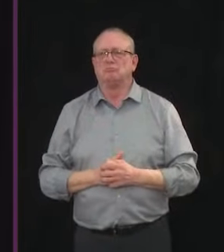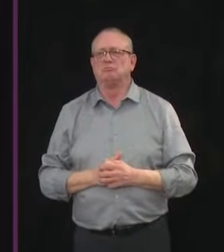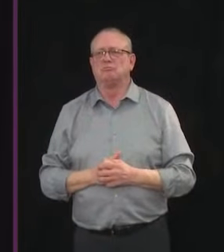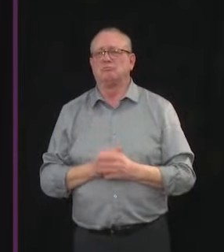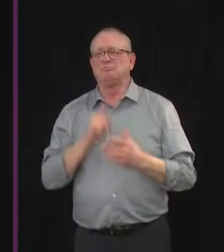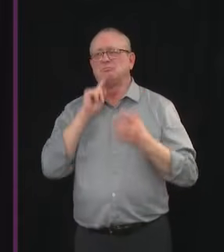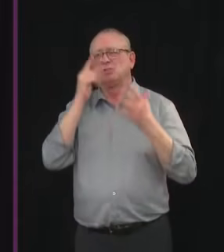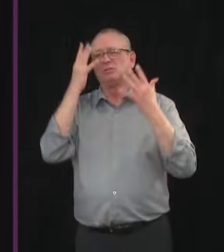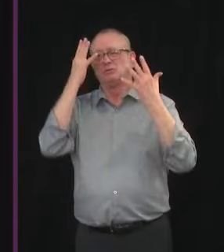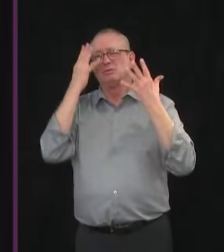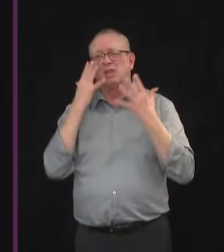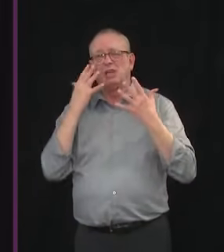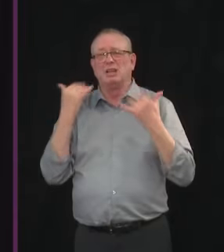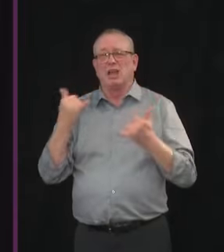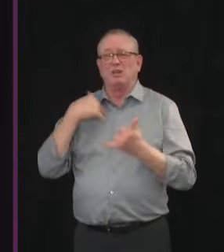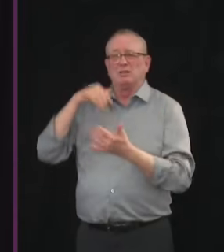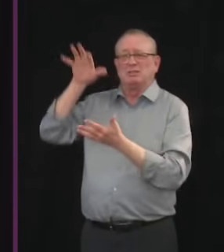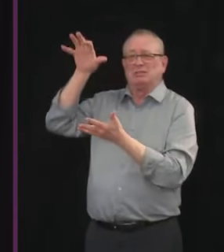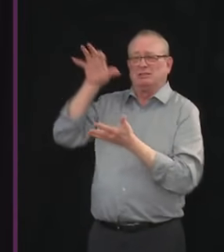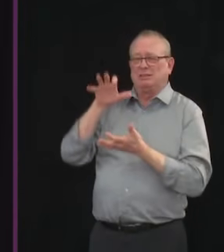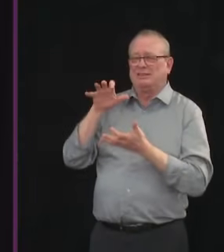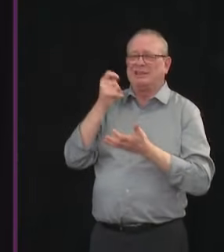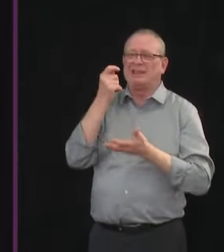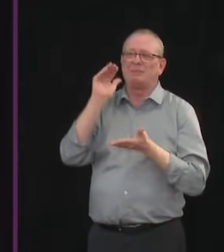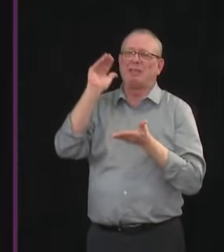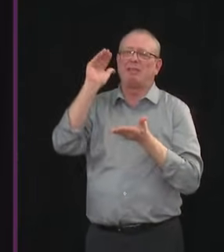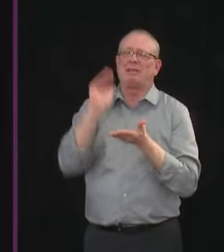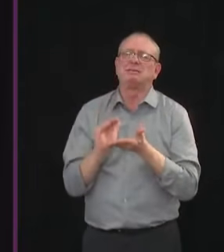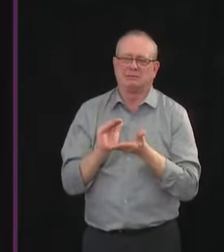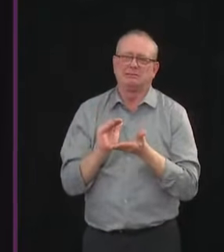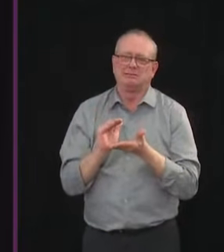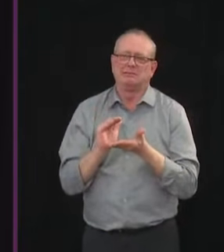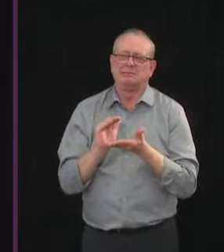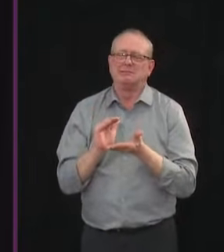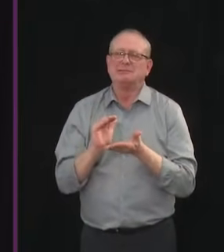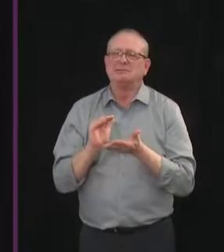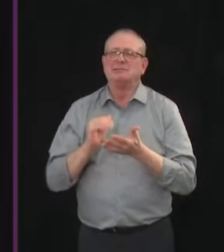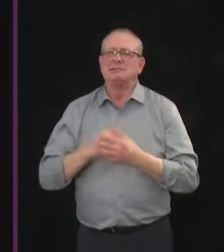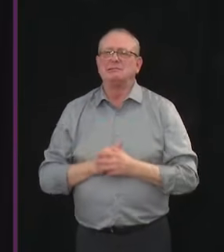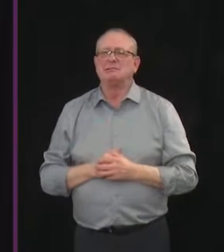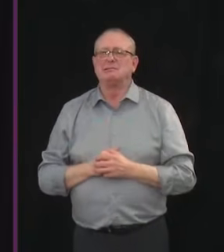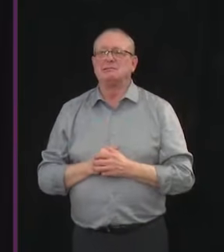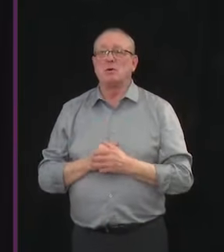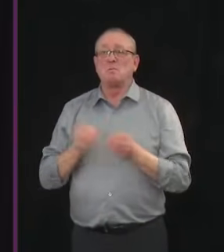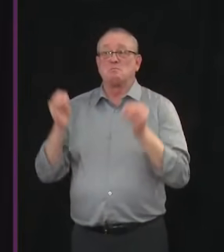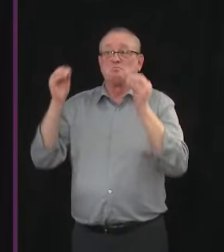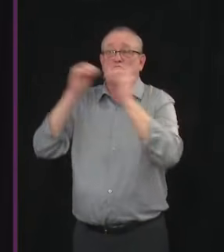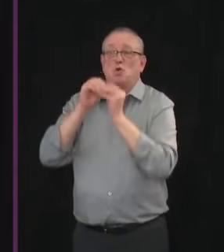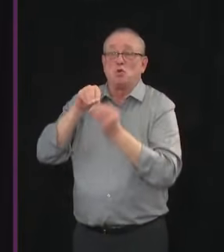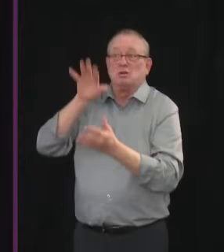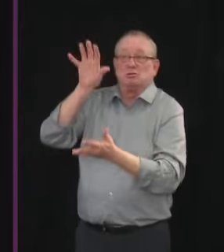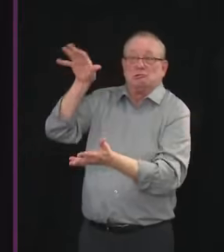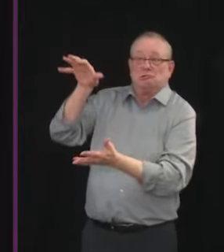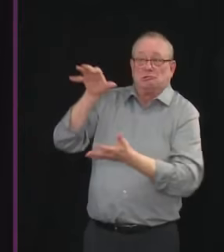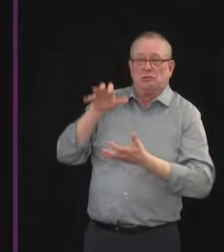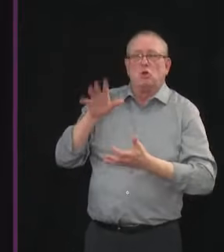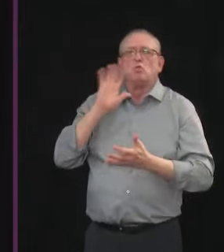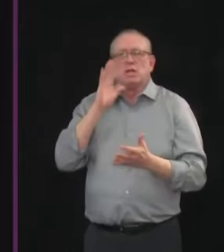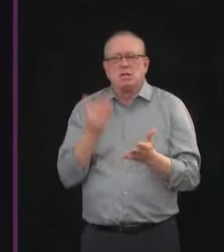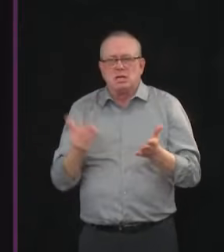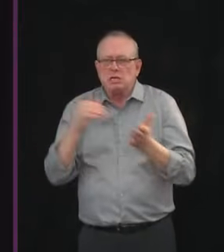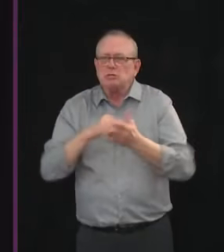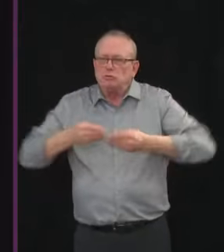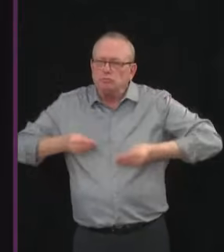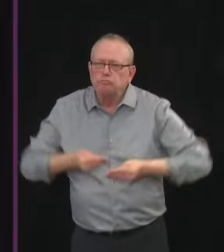doses than we had hoped for over the next few weeks. However, once supply increases, we will be able to expand access